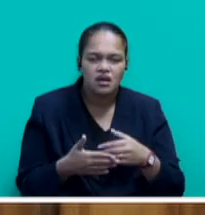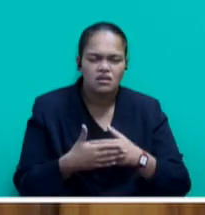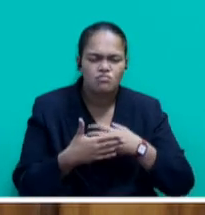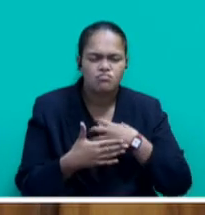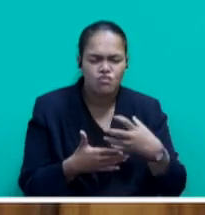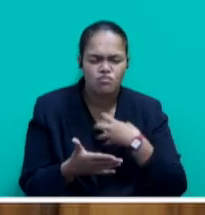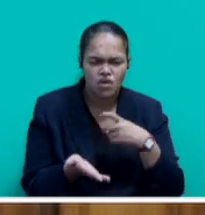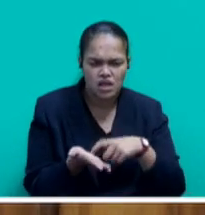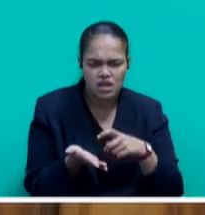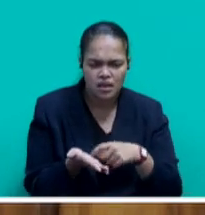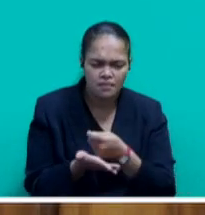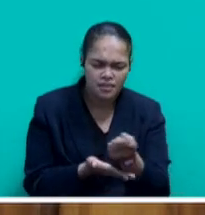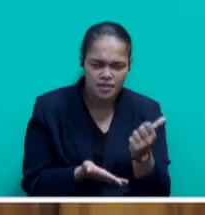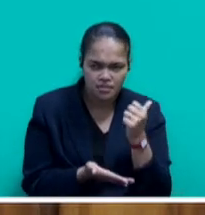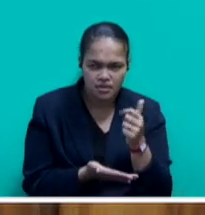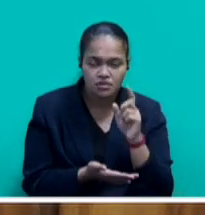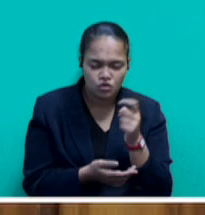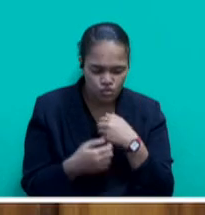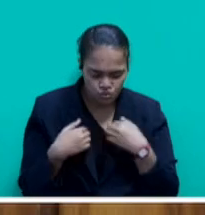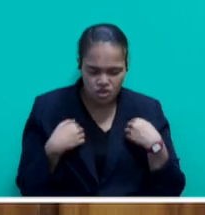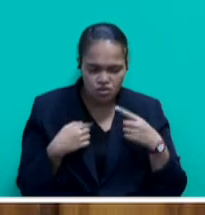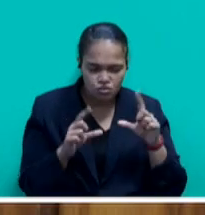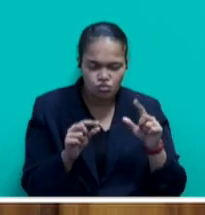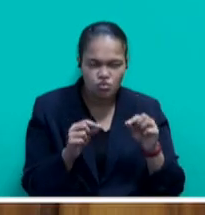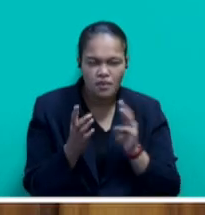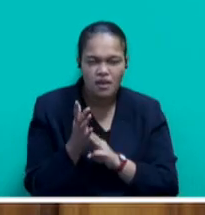sir, we will accord the priority to our Melanesian